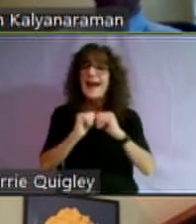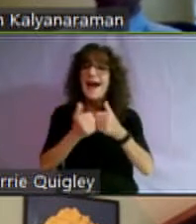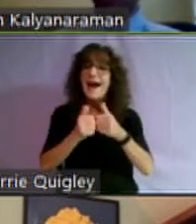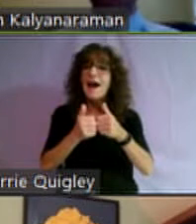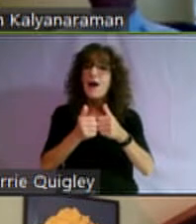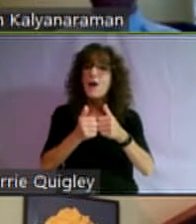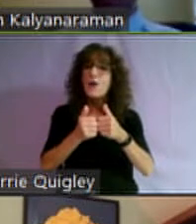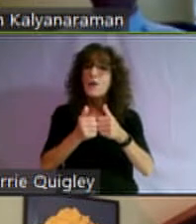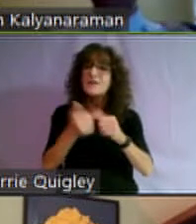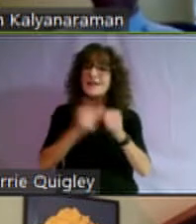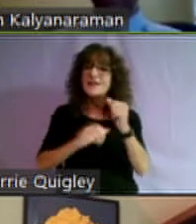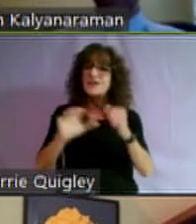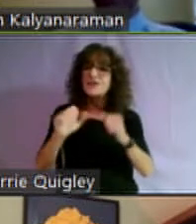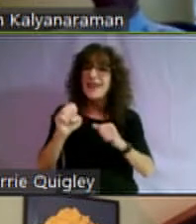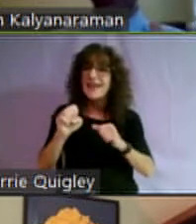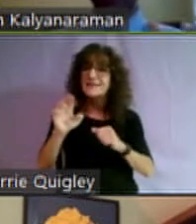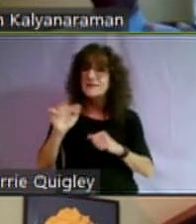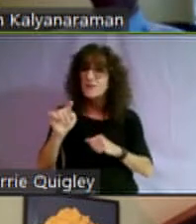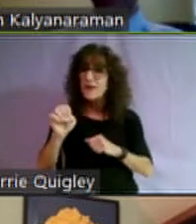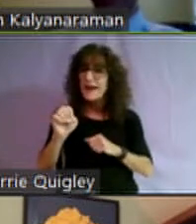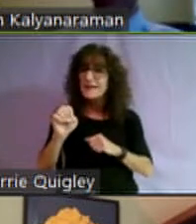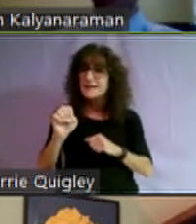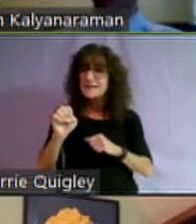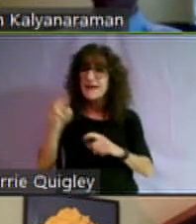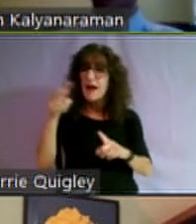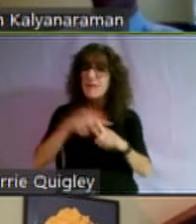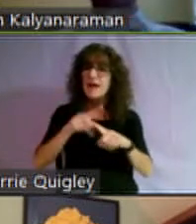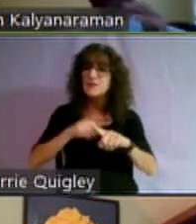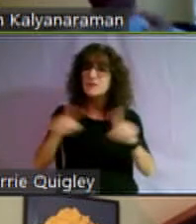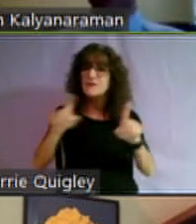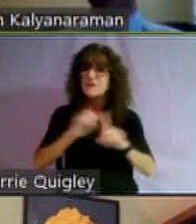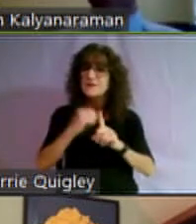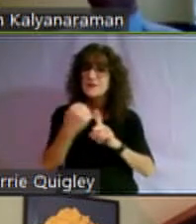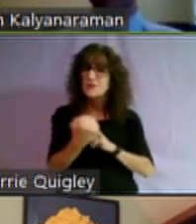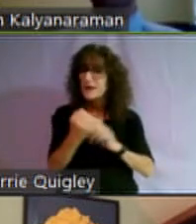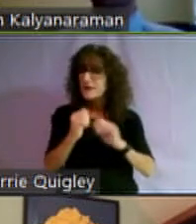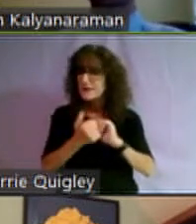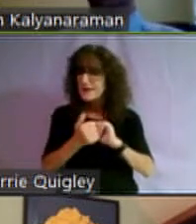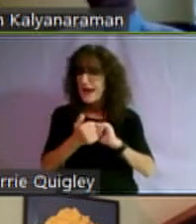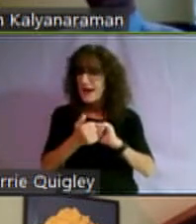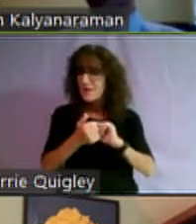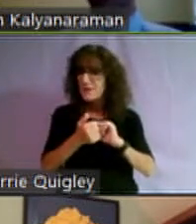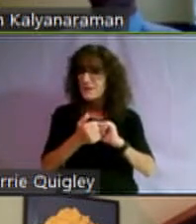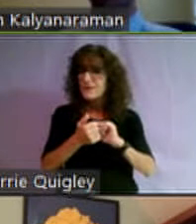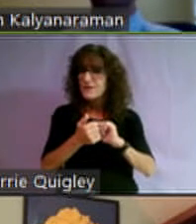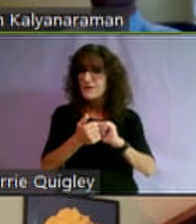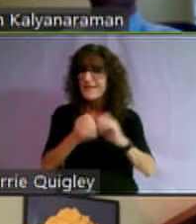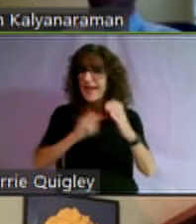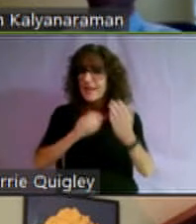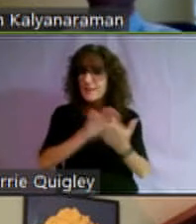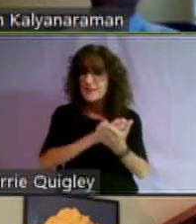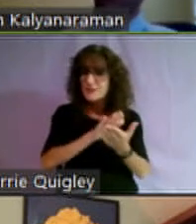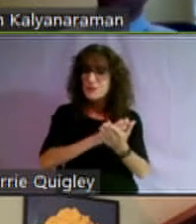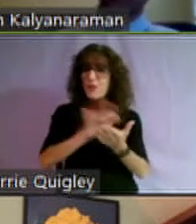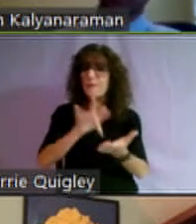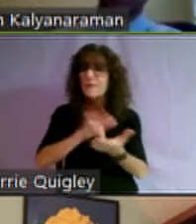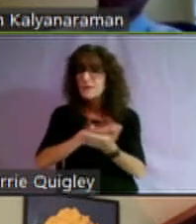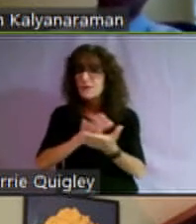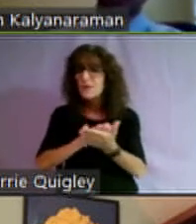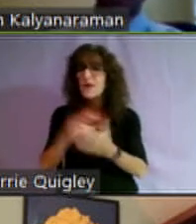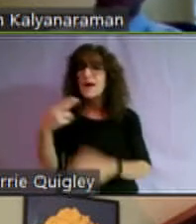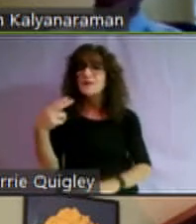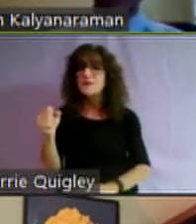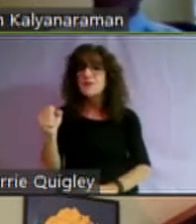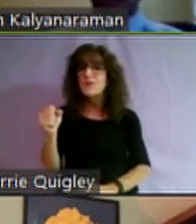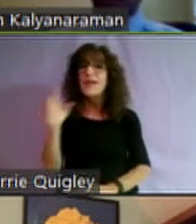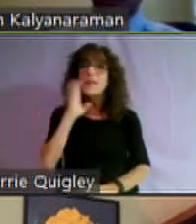how do each of those case rates apply to the different situations, the elementary school, middle school, and the high school? And there